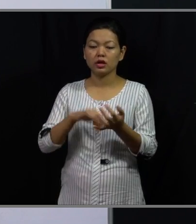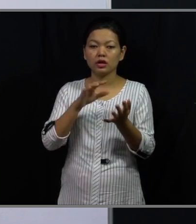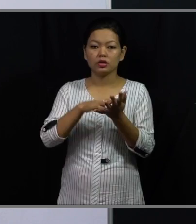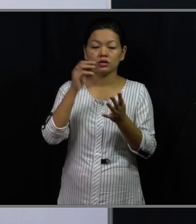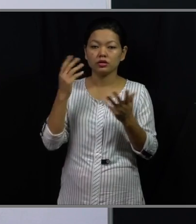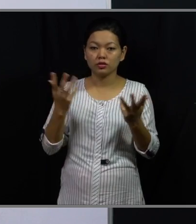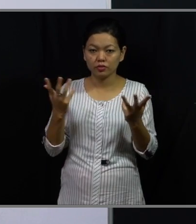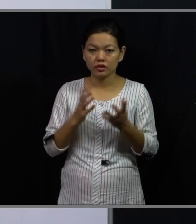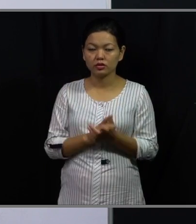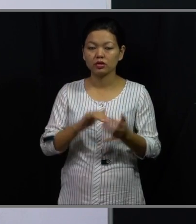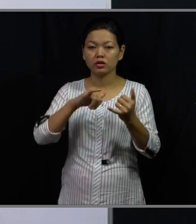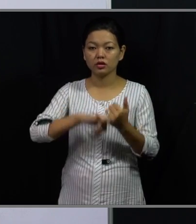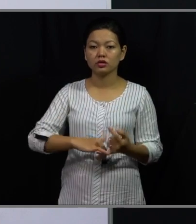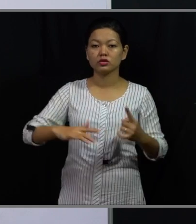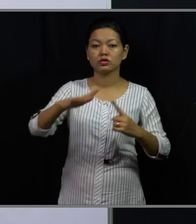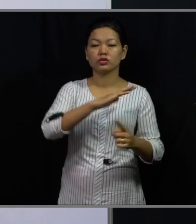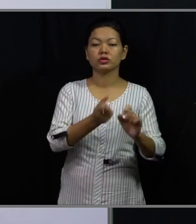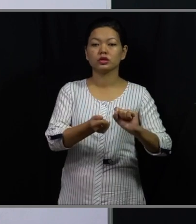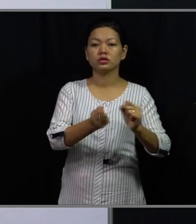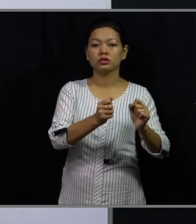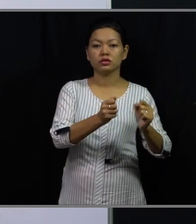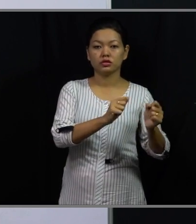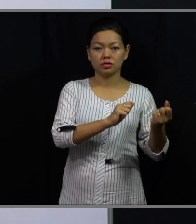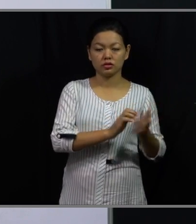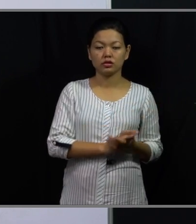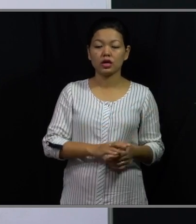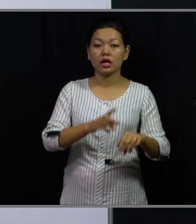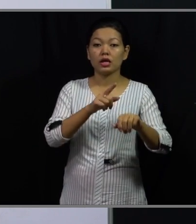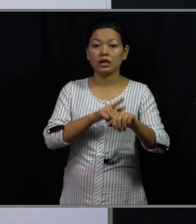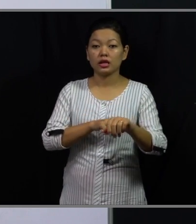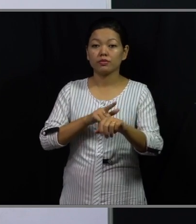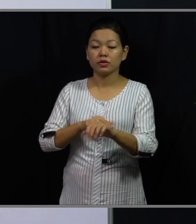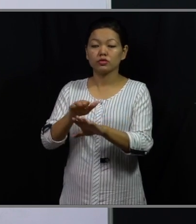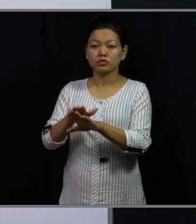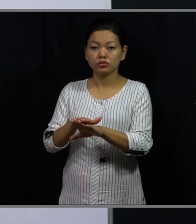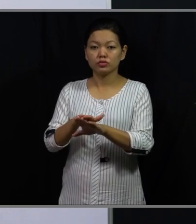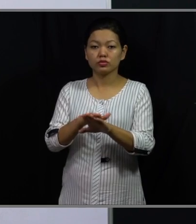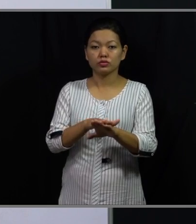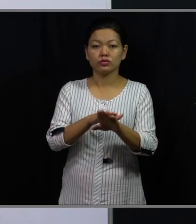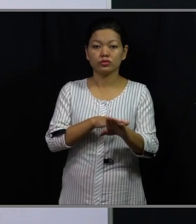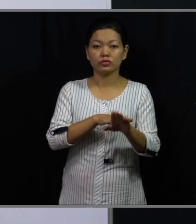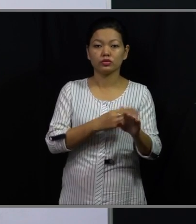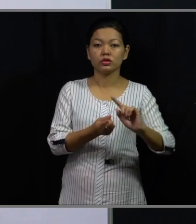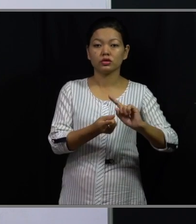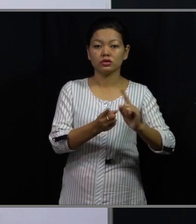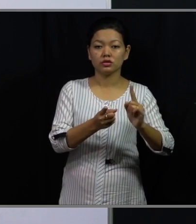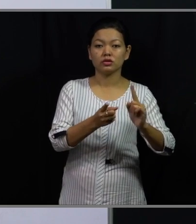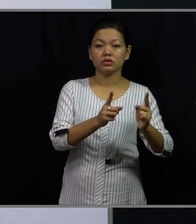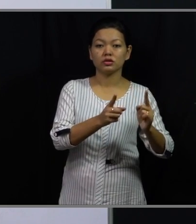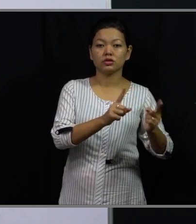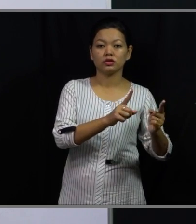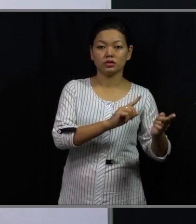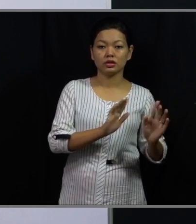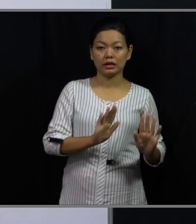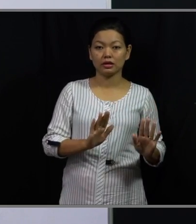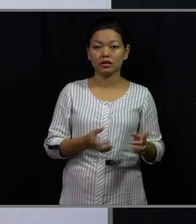which occurs in the society, which relates to the present scenario, okay? The changes that is taking place in the society due